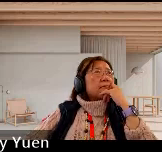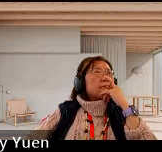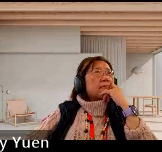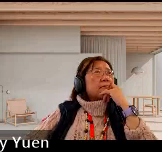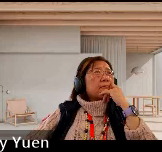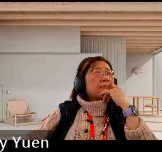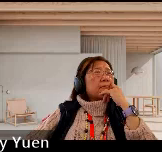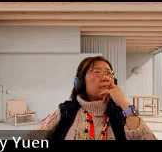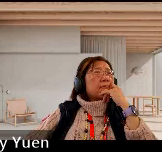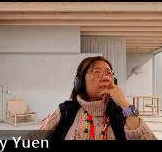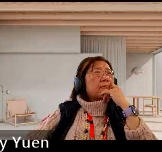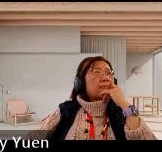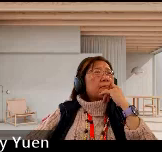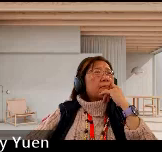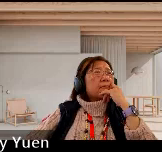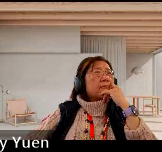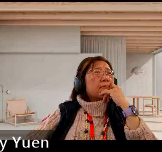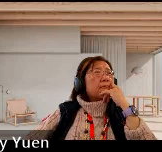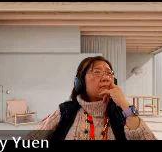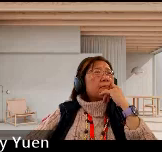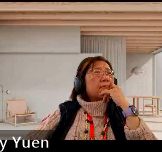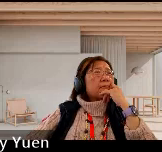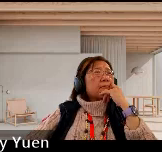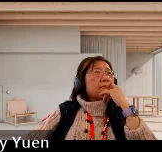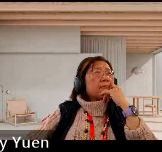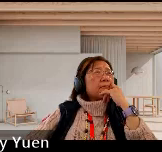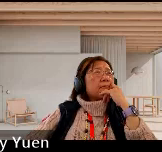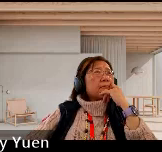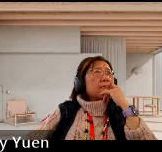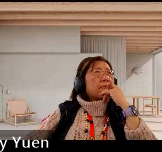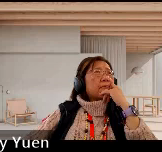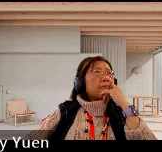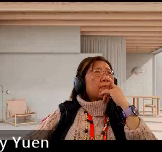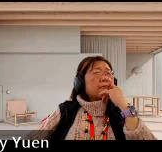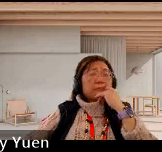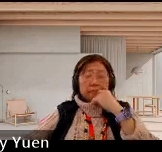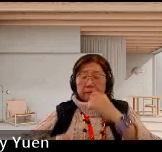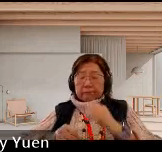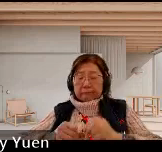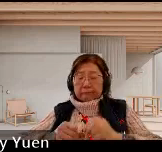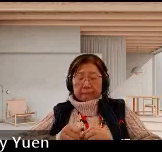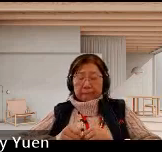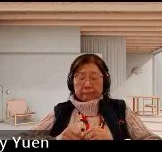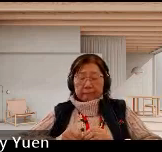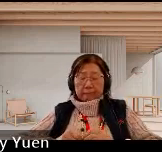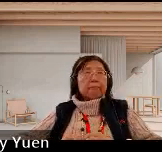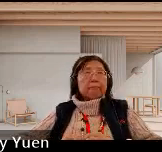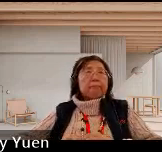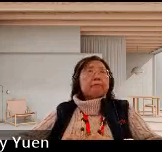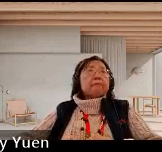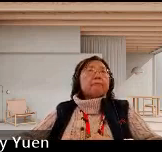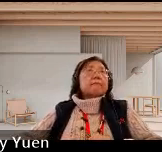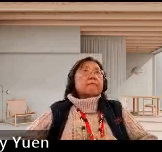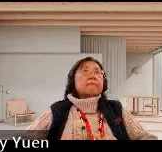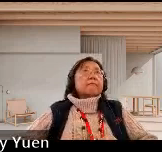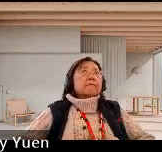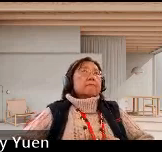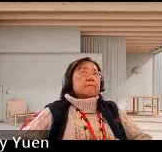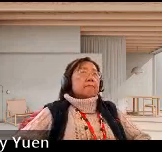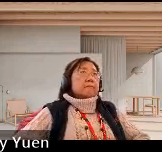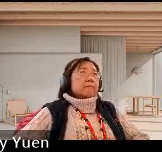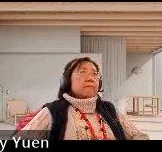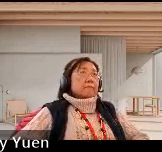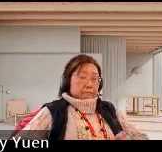from getting the right services when they need them. And to a certain extent, that extends to AT and HomeWatts funding, because that will